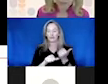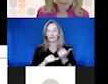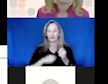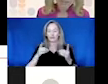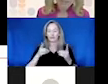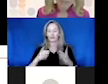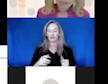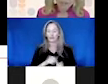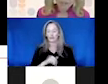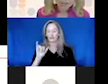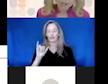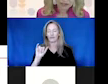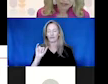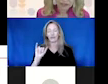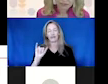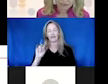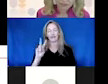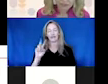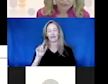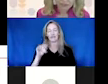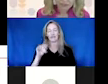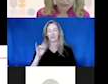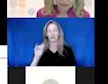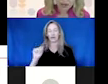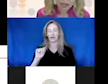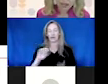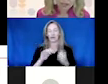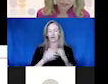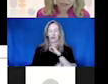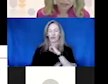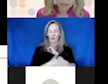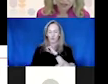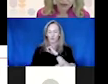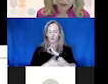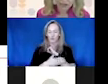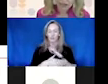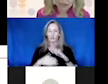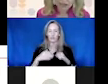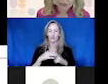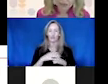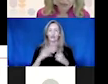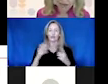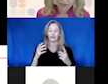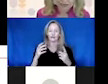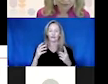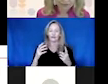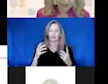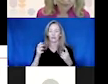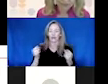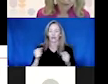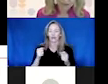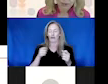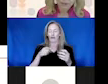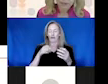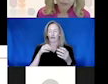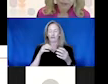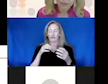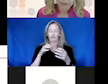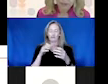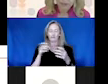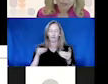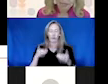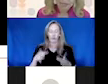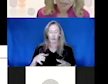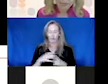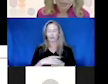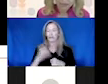Department. As a reminder, full bios for all of our speakers are located in the Whova app if you would like to learn more about those you